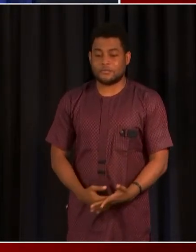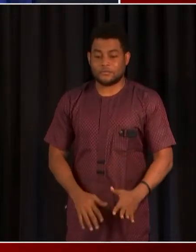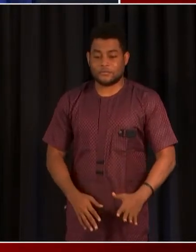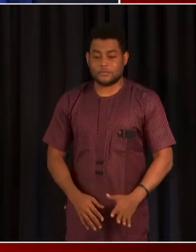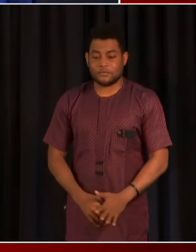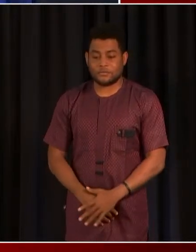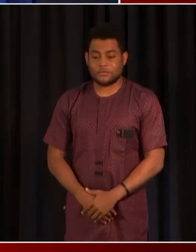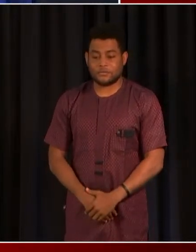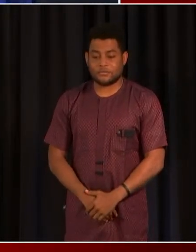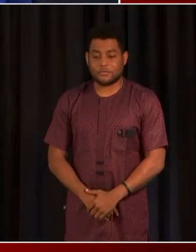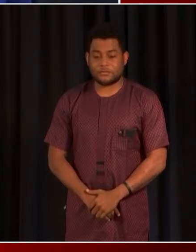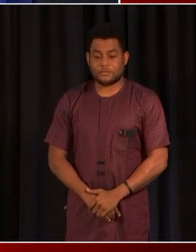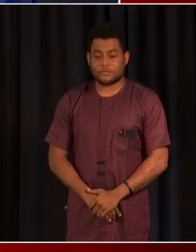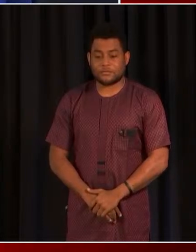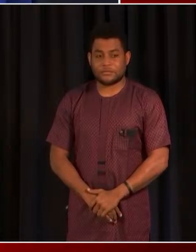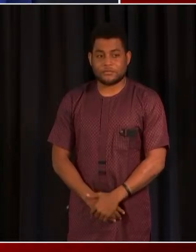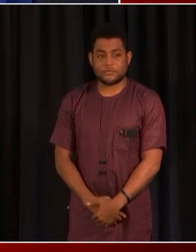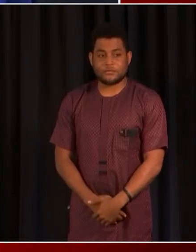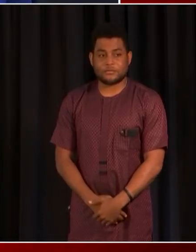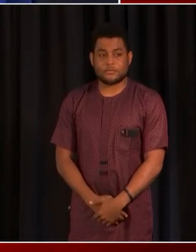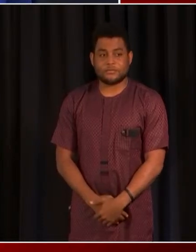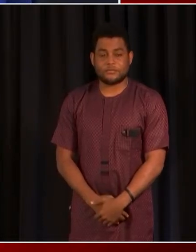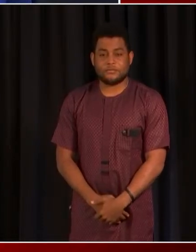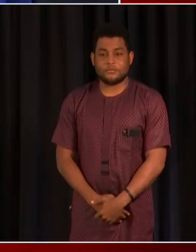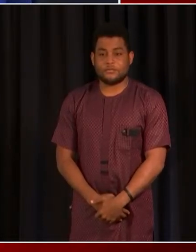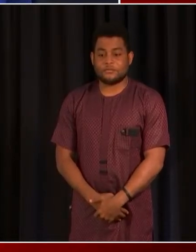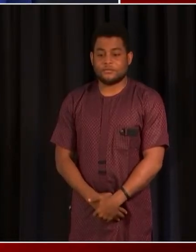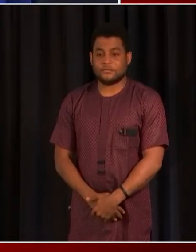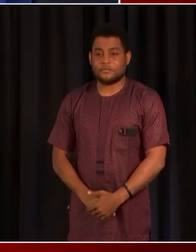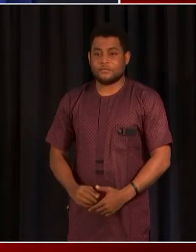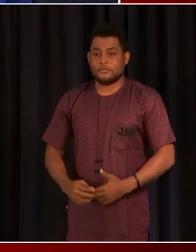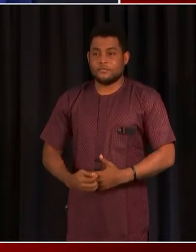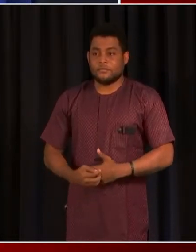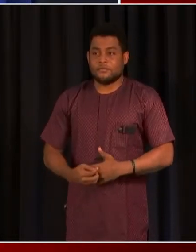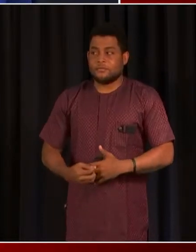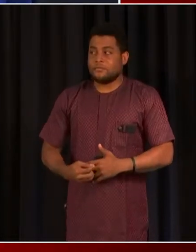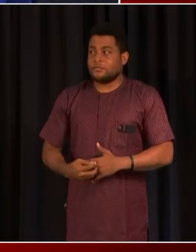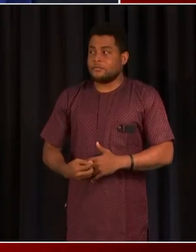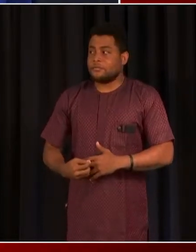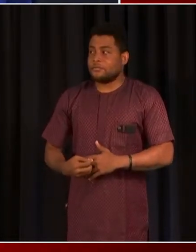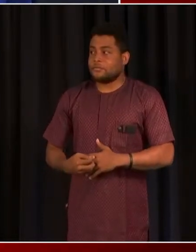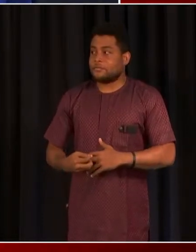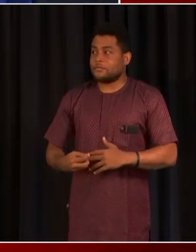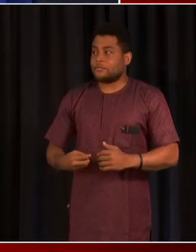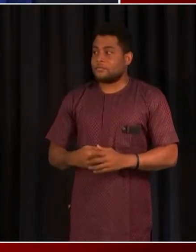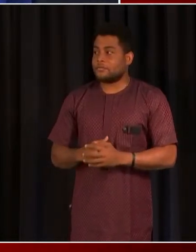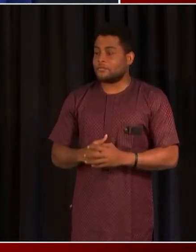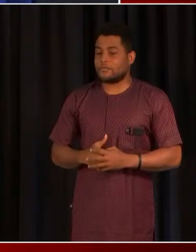We now return to our previously scheduled program, already in progress.